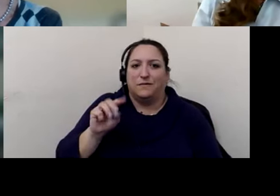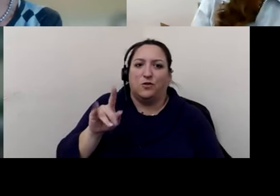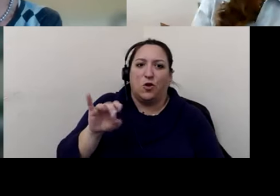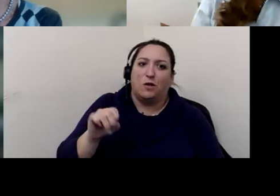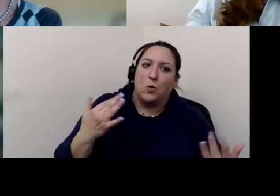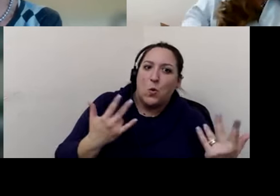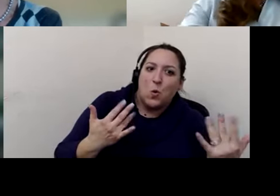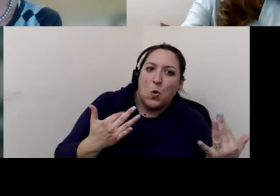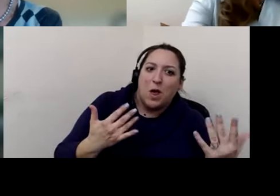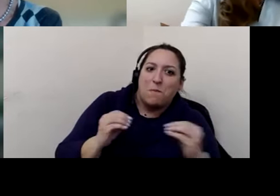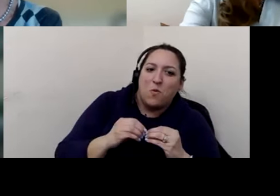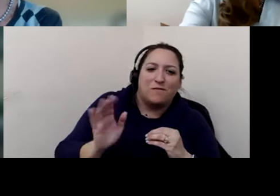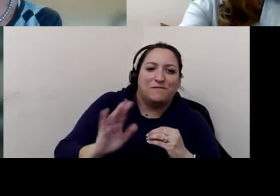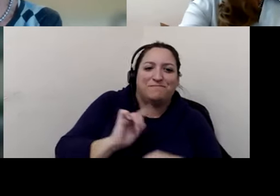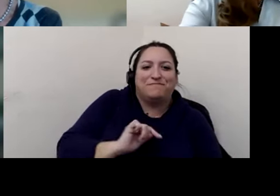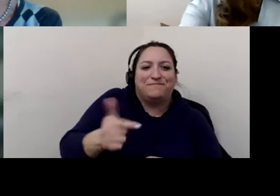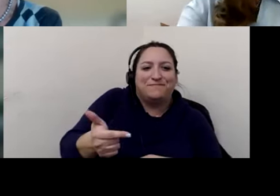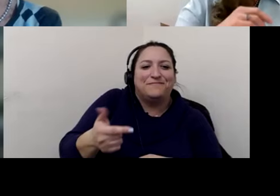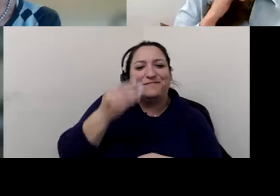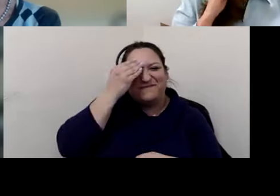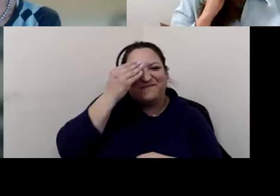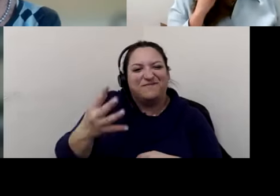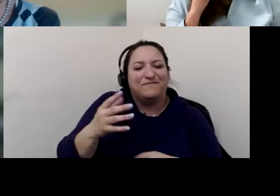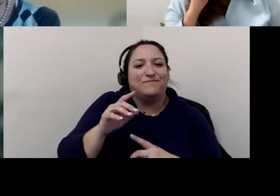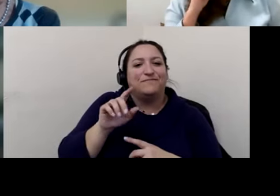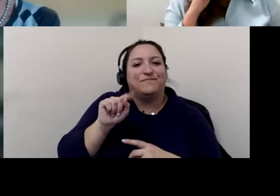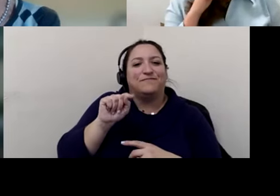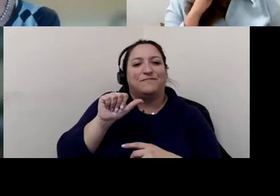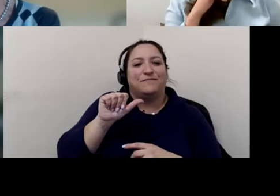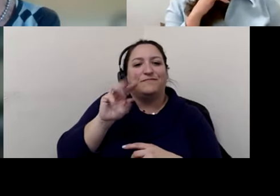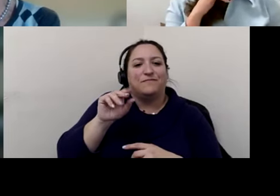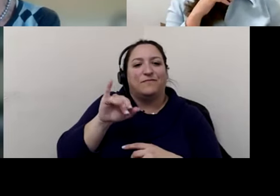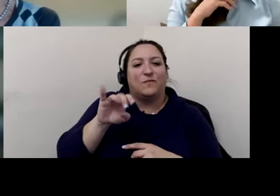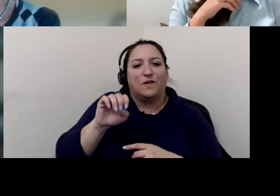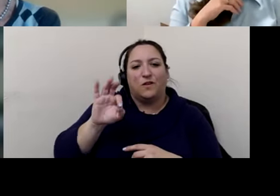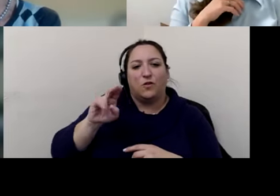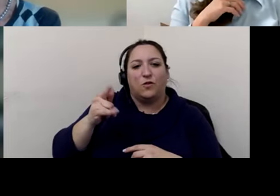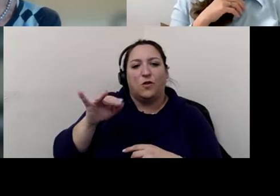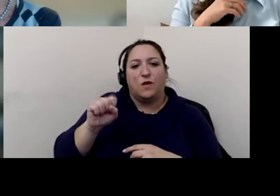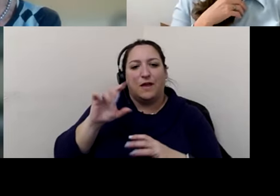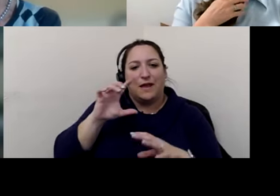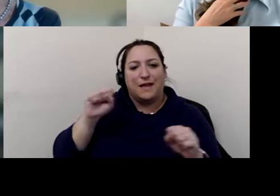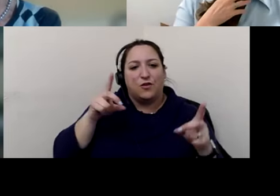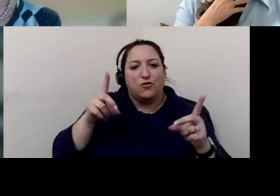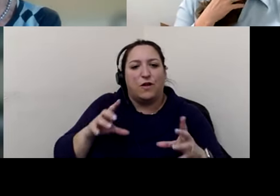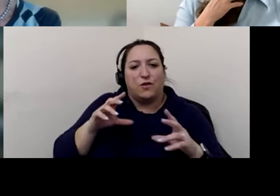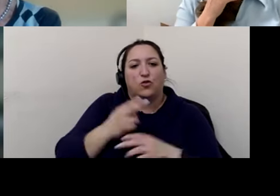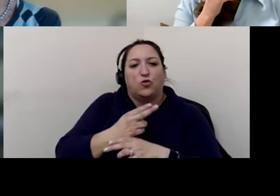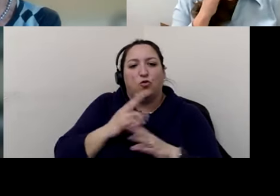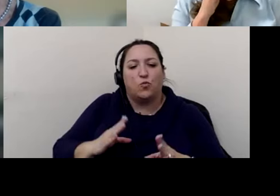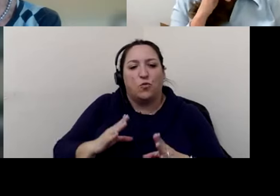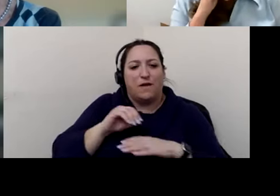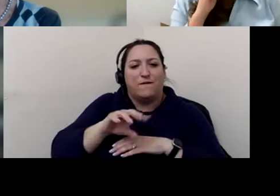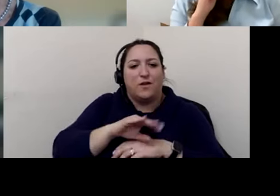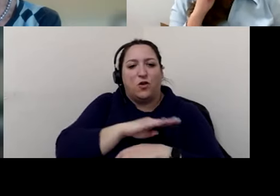longer and just tell you that Tawnie Ferguson is currently the executive director of the Consumer Advisory Board for